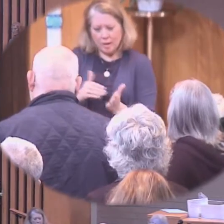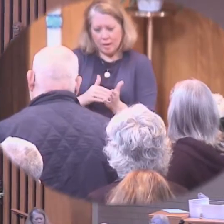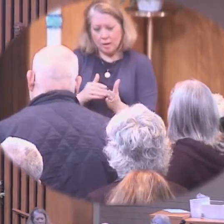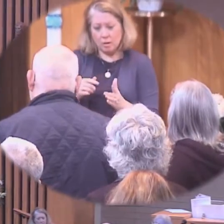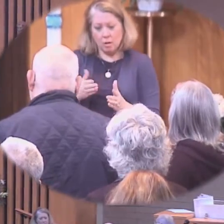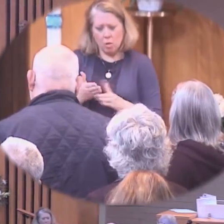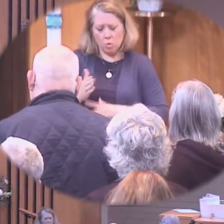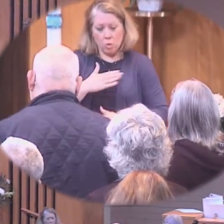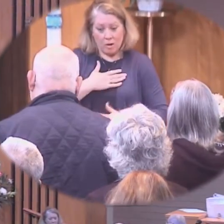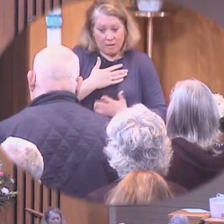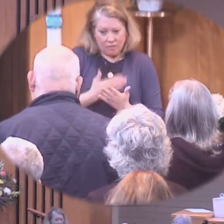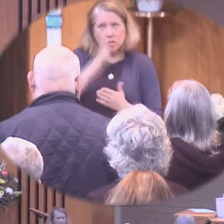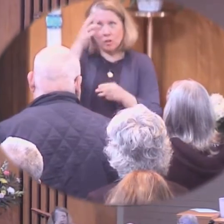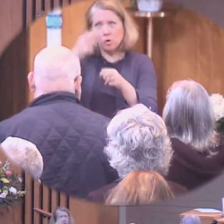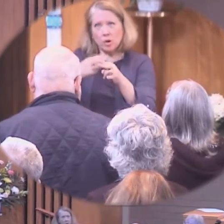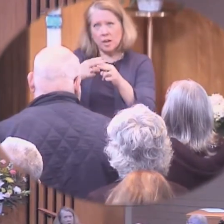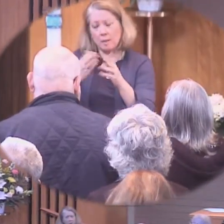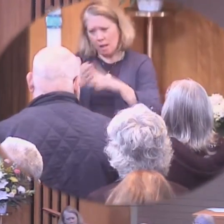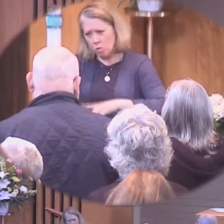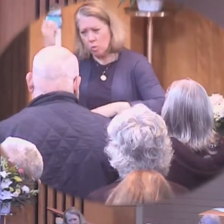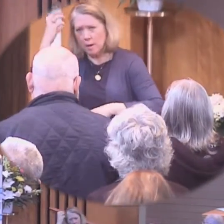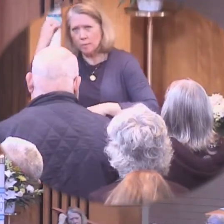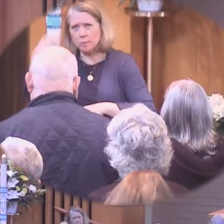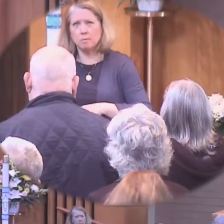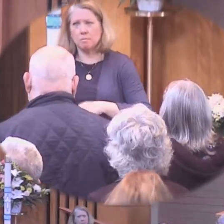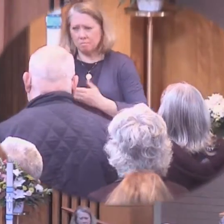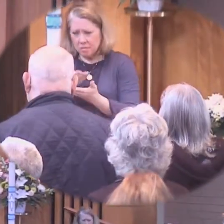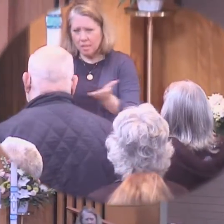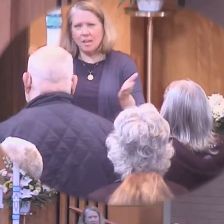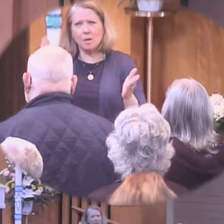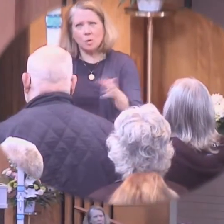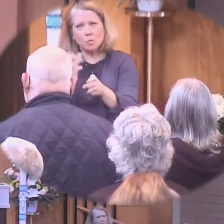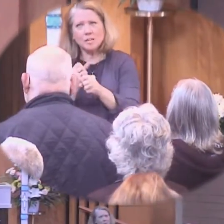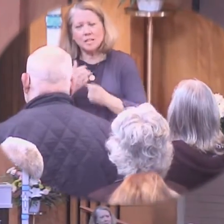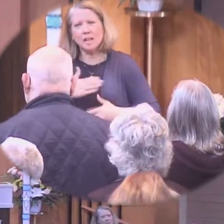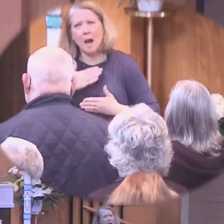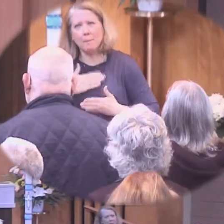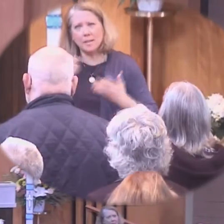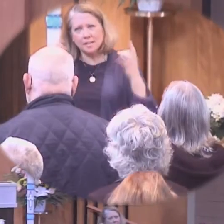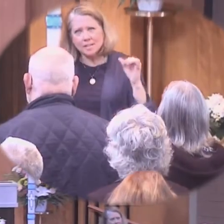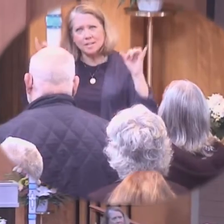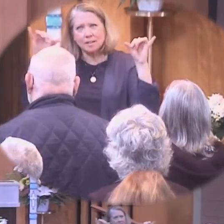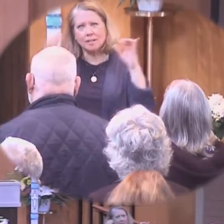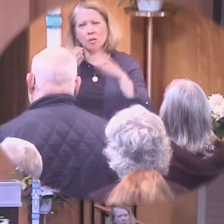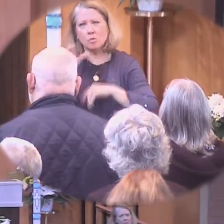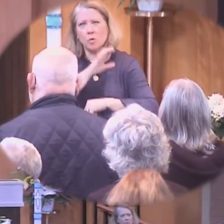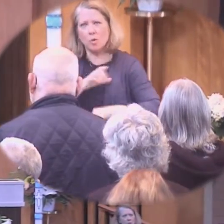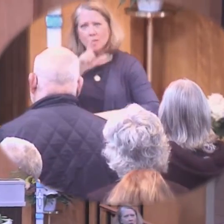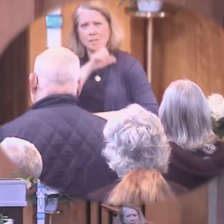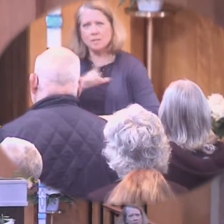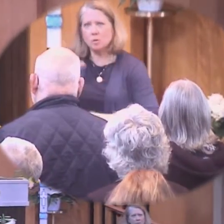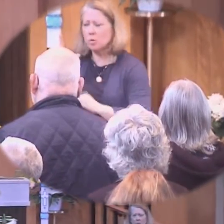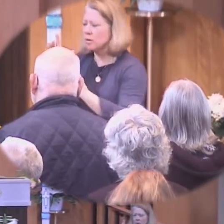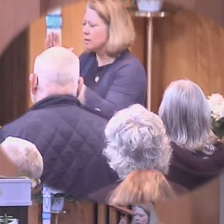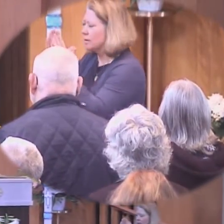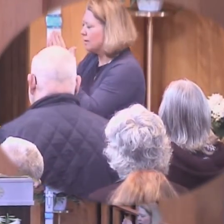by baptism, they may attain unending happiness through Christ our Lord.